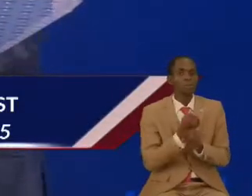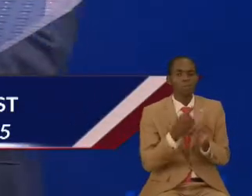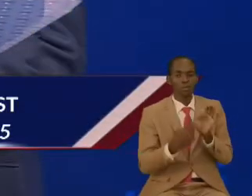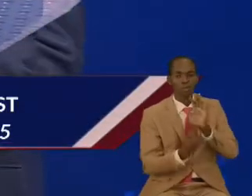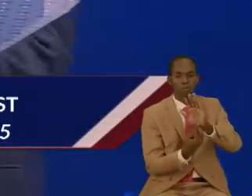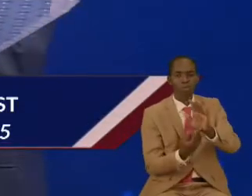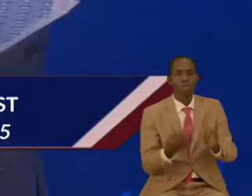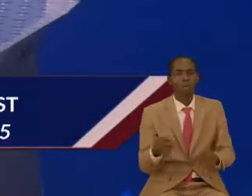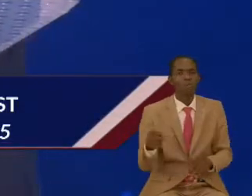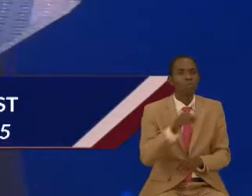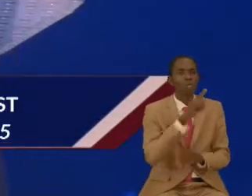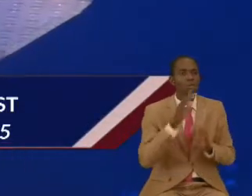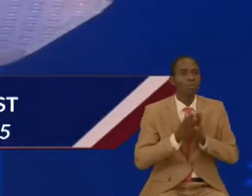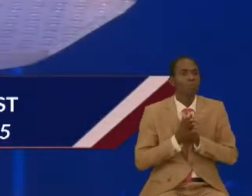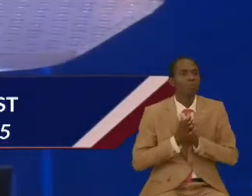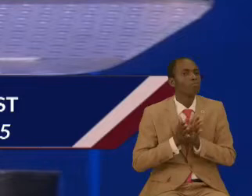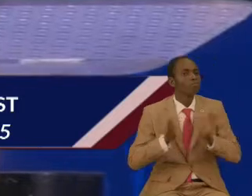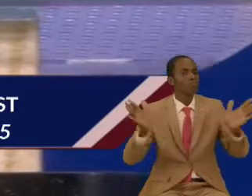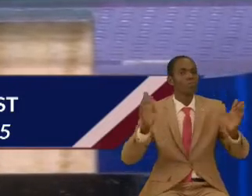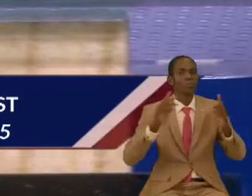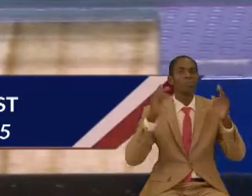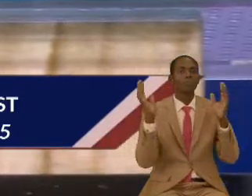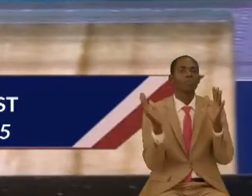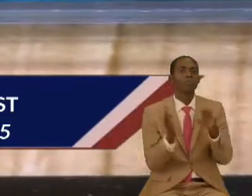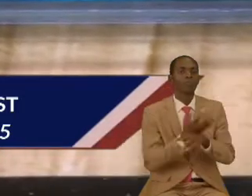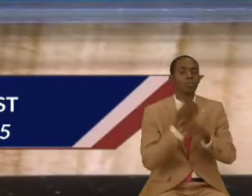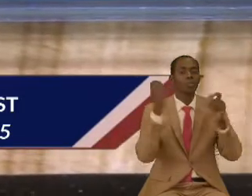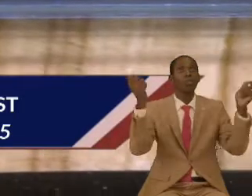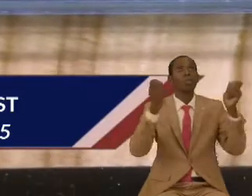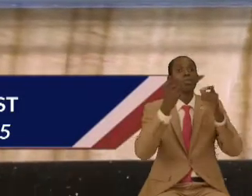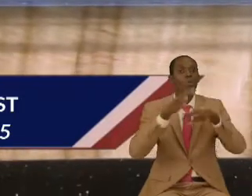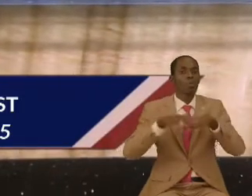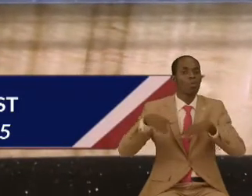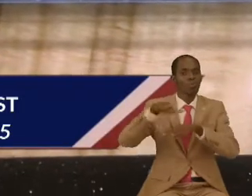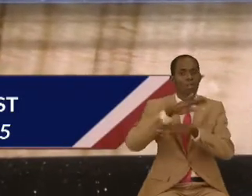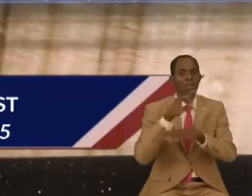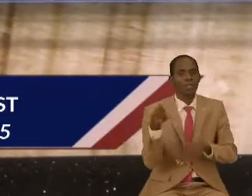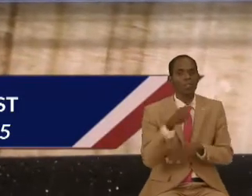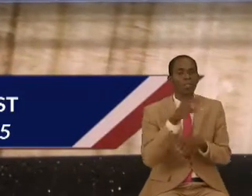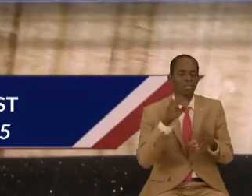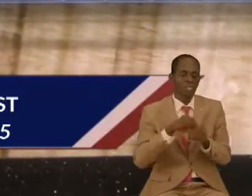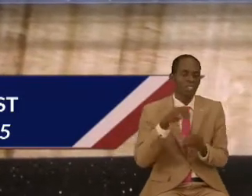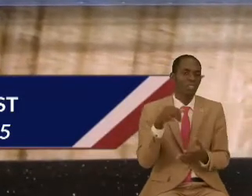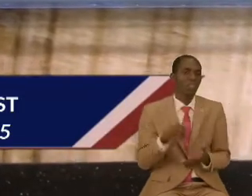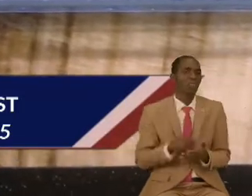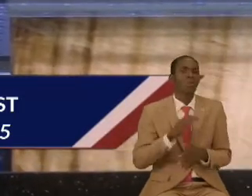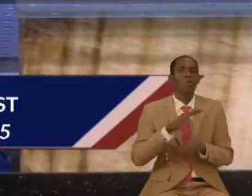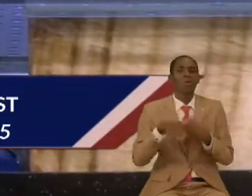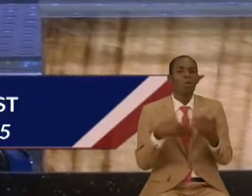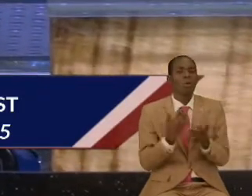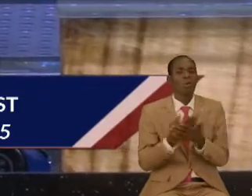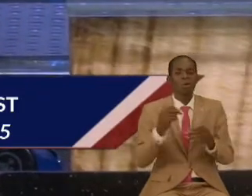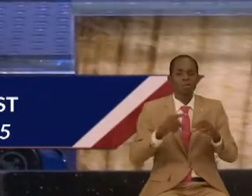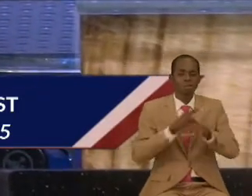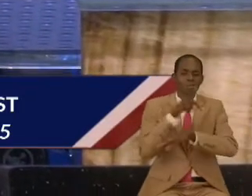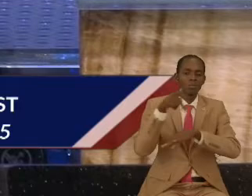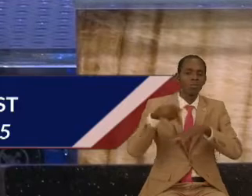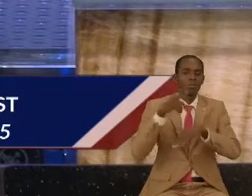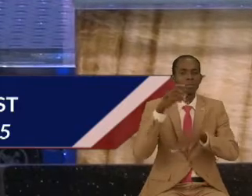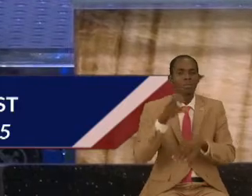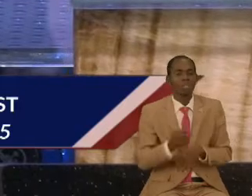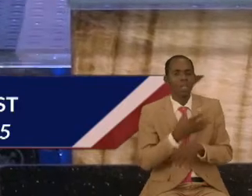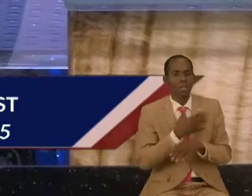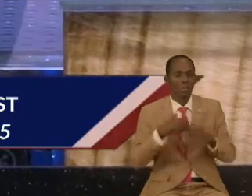openly, triumphing over them in it. All those principalities and